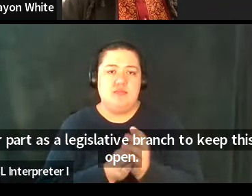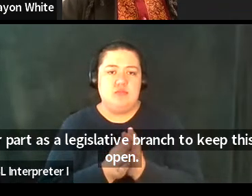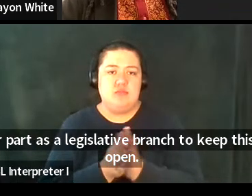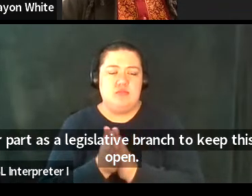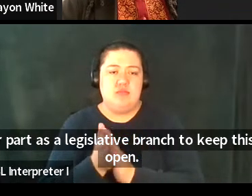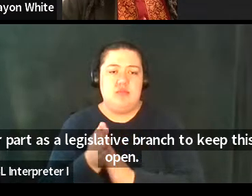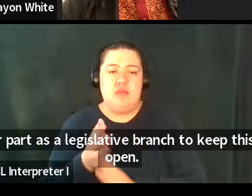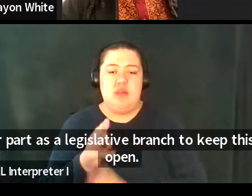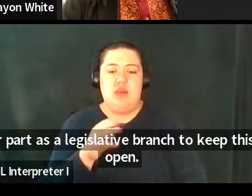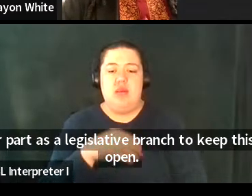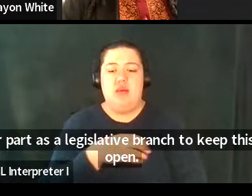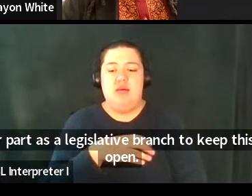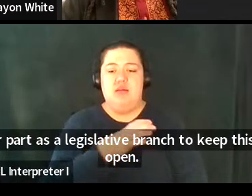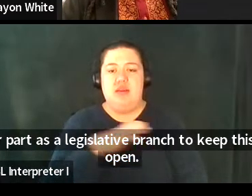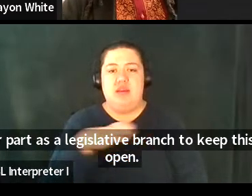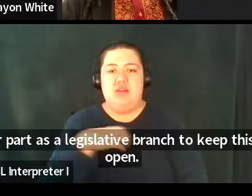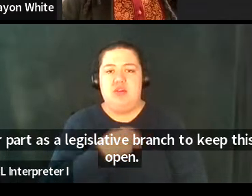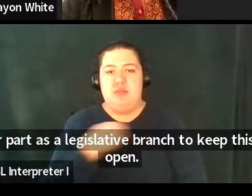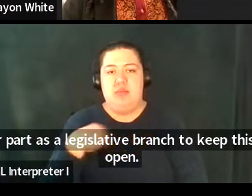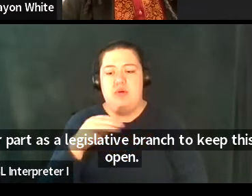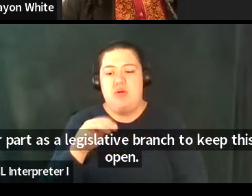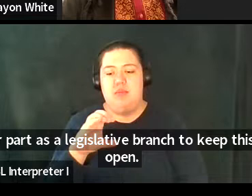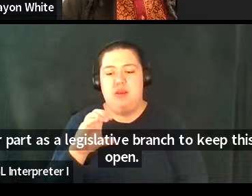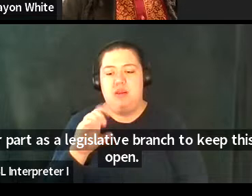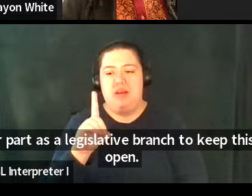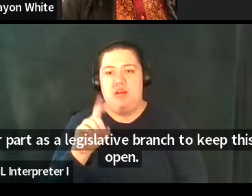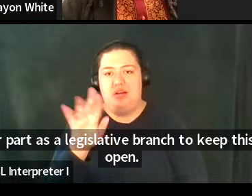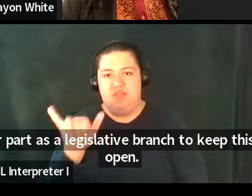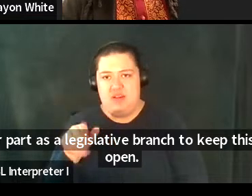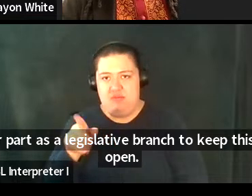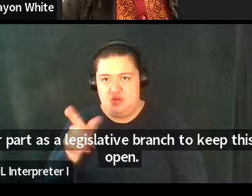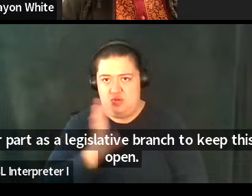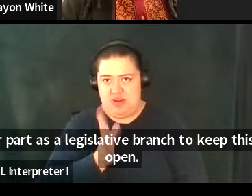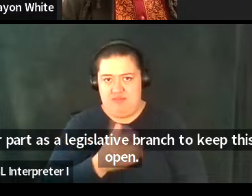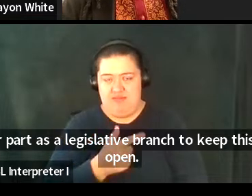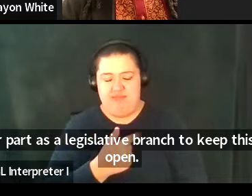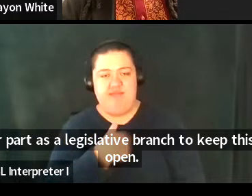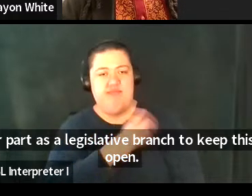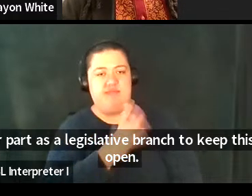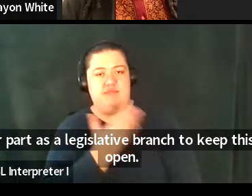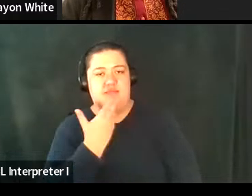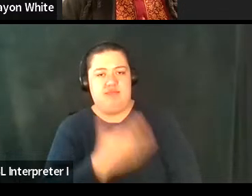Councilman McDuffie, you good for the moment? I am good for the moment. Thank you. Okay.